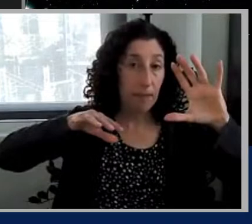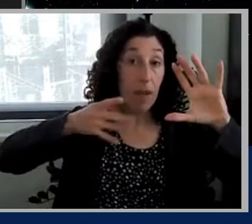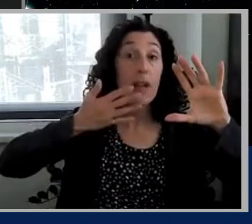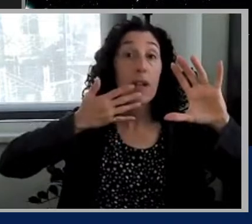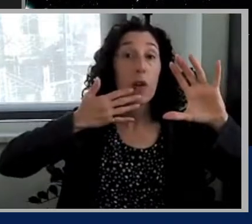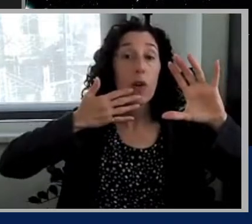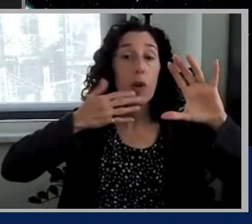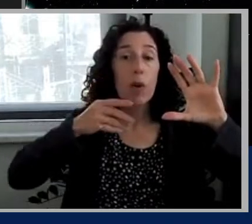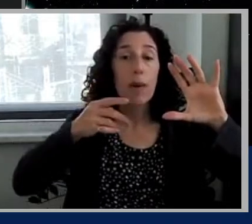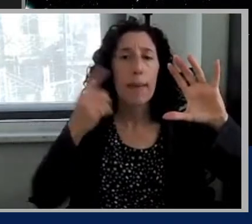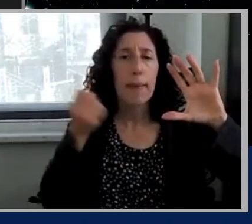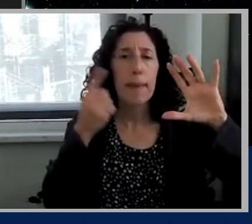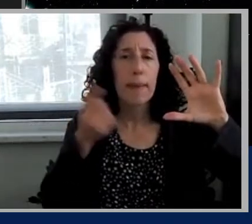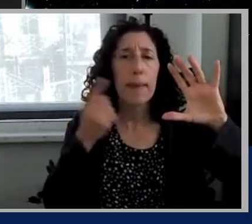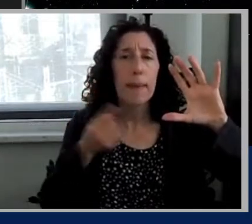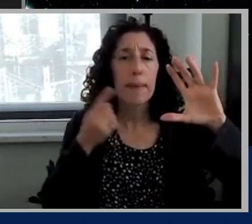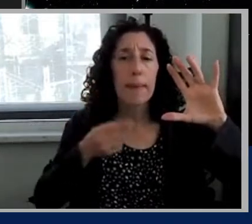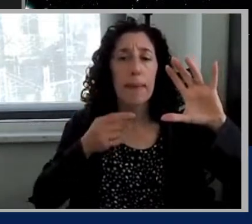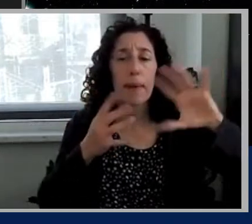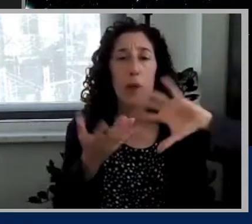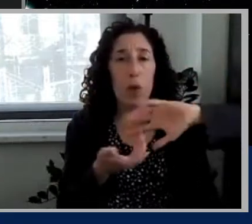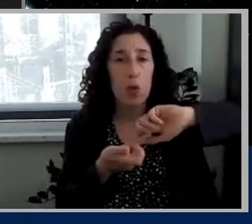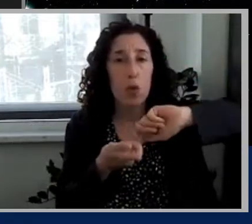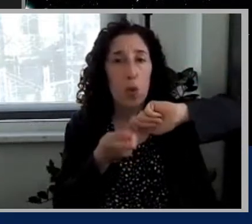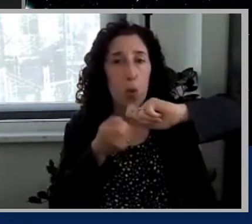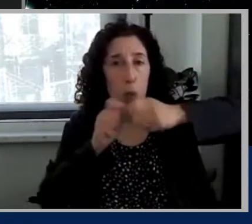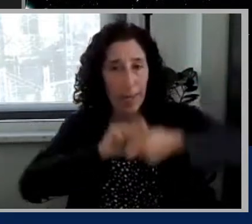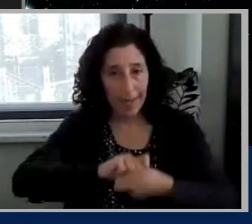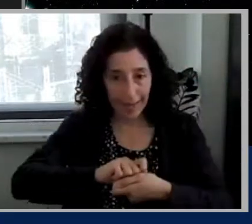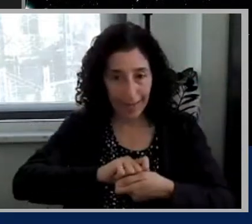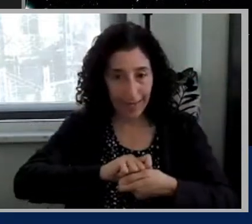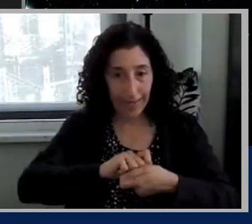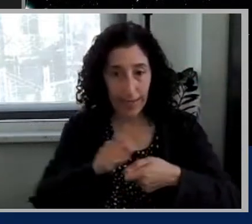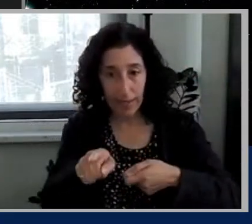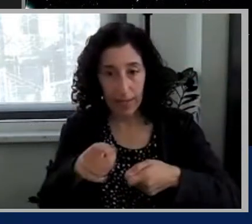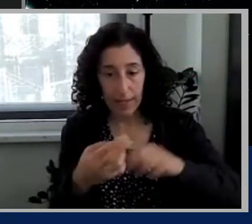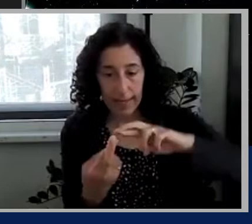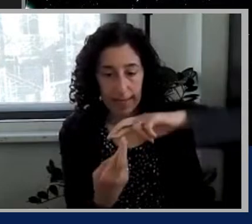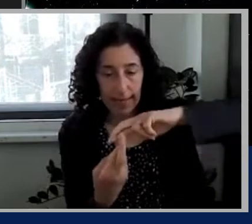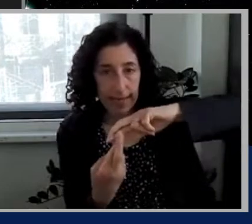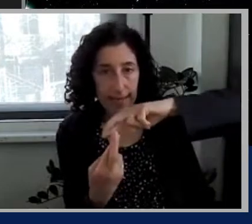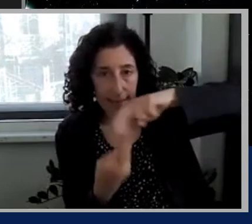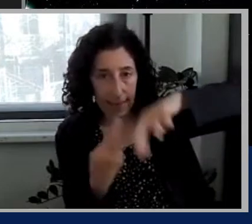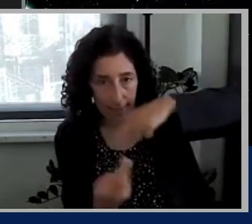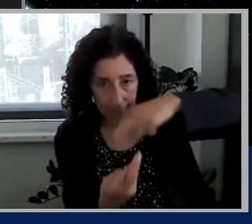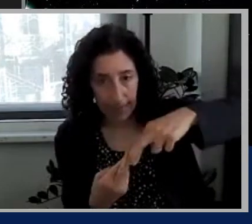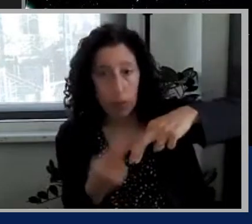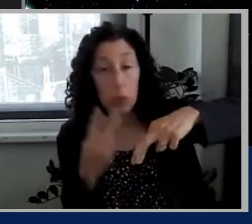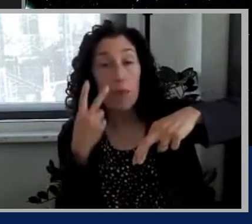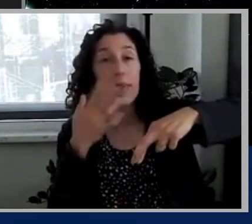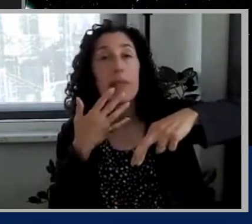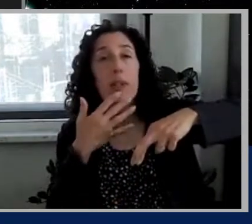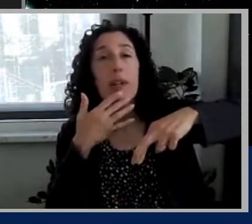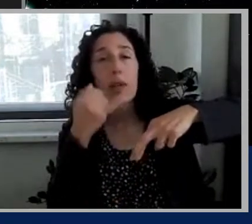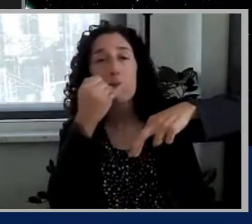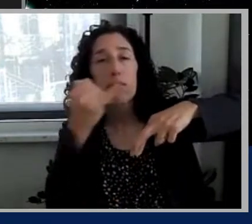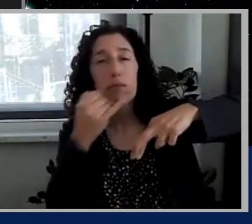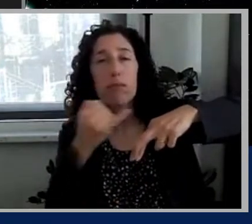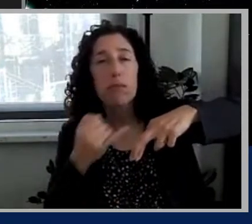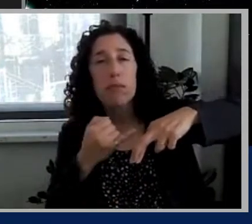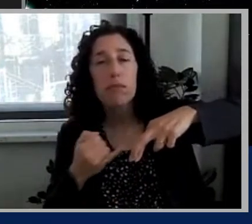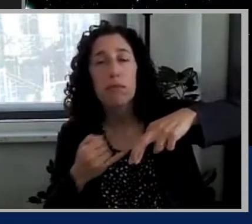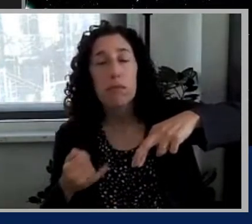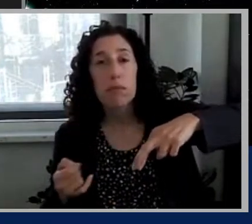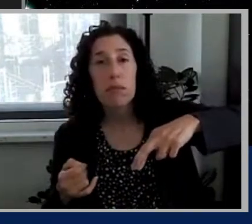energy, storing energy in the twist of the field. And then I'm taking that yarn and I'm moving it at different orientations so that you can see, if you saw it